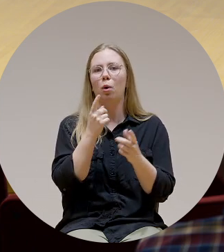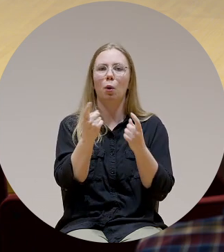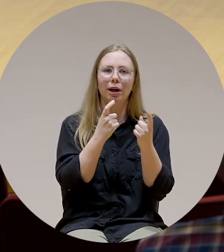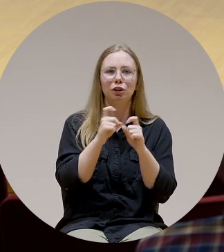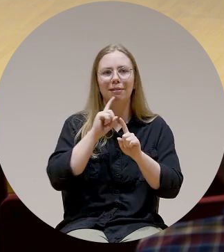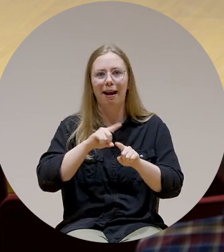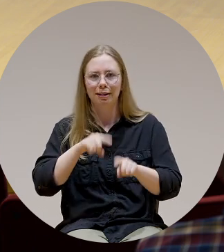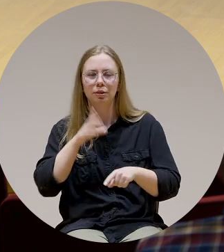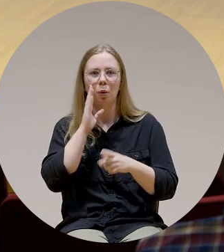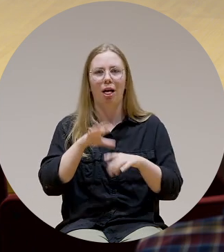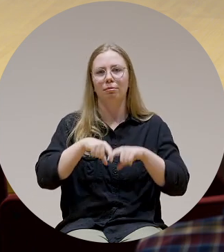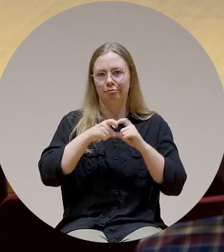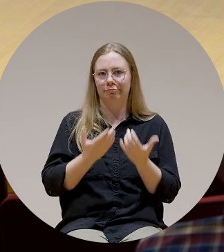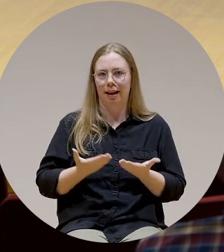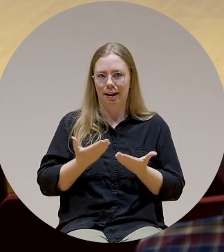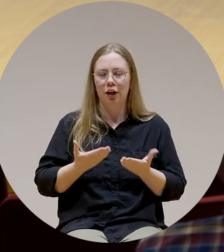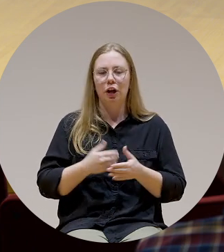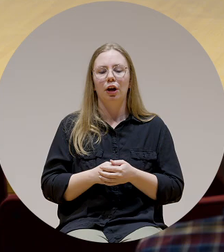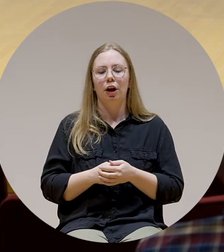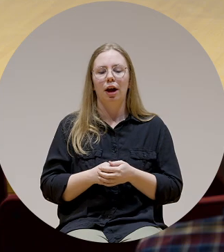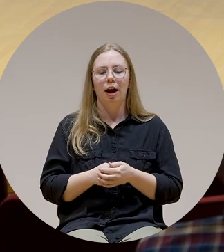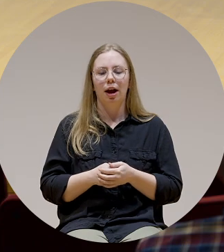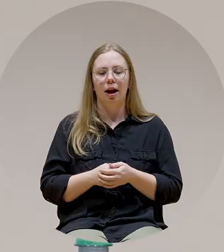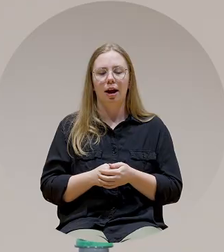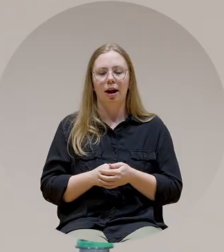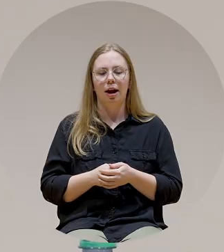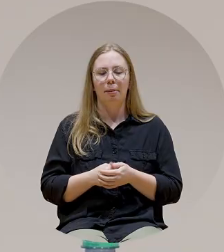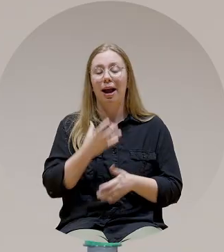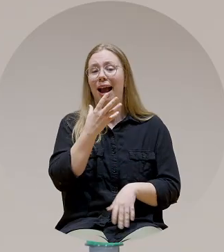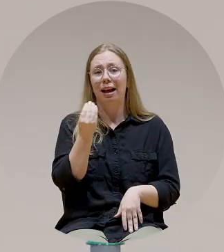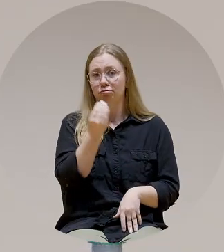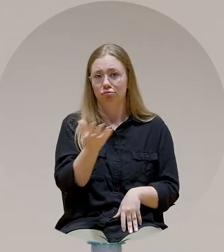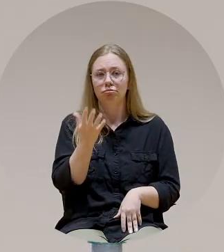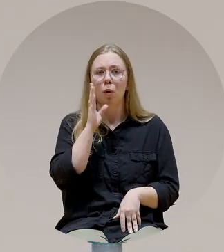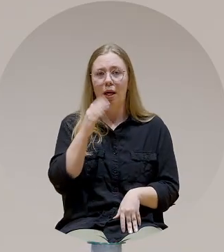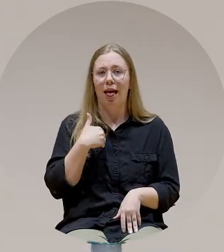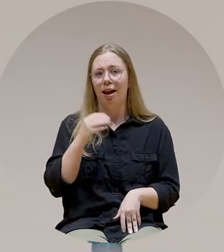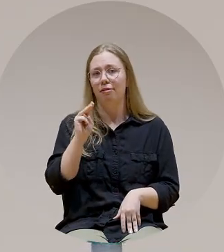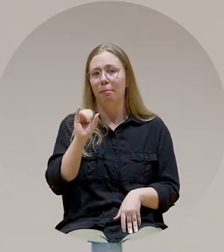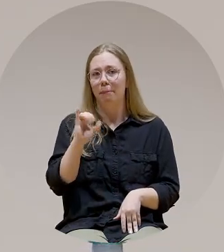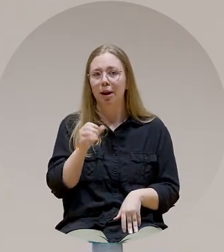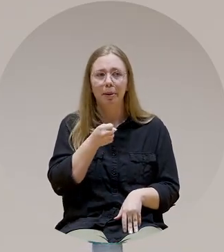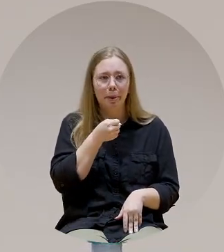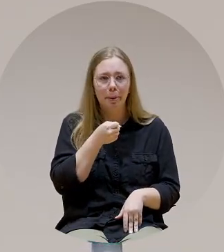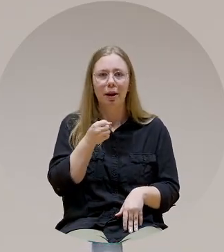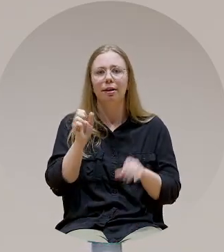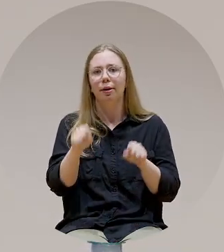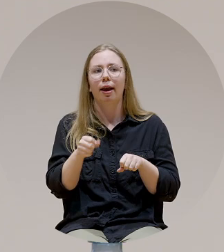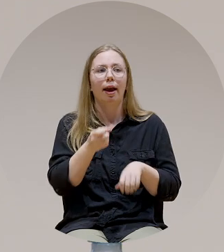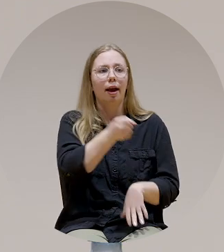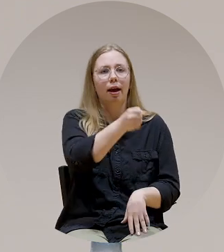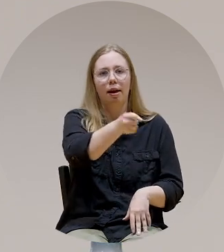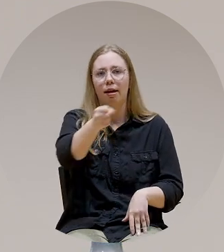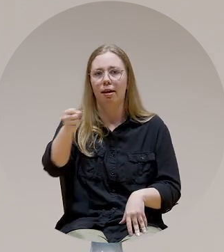to end here. And as was said at the beginning, a microphone will be passed so that your questions and our answers can be part